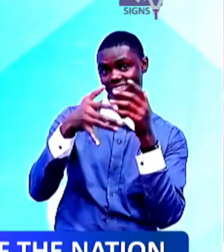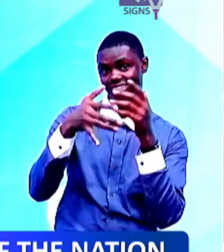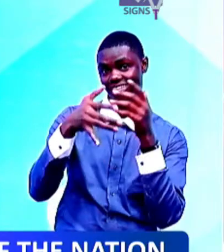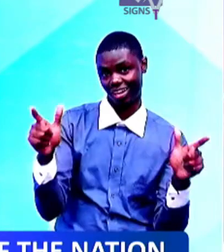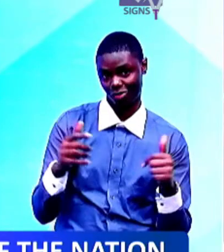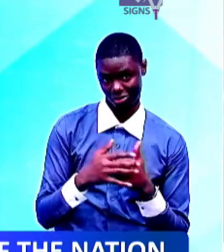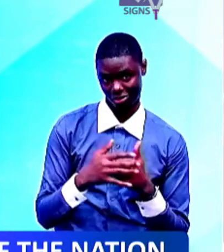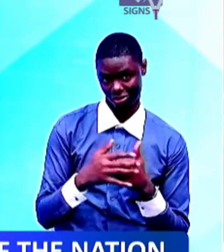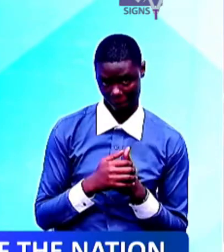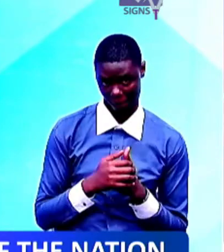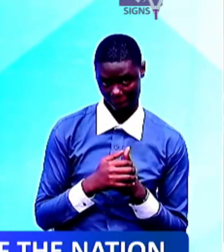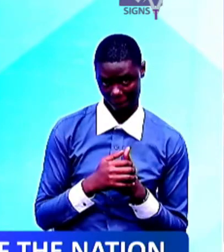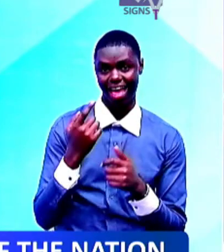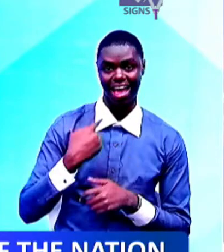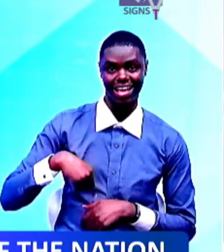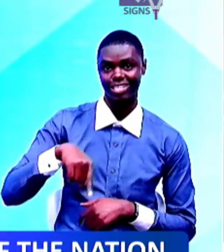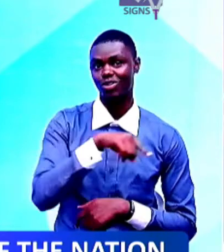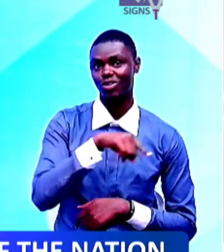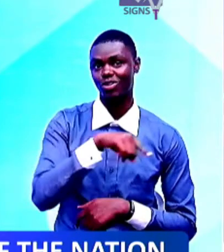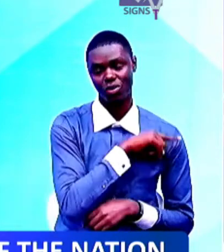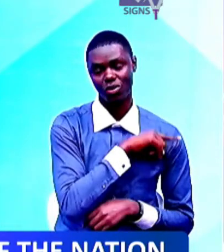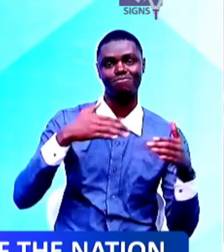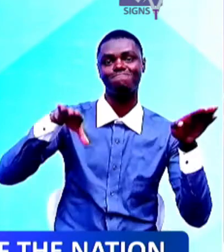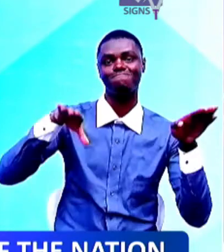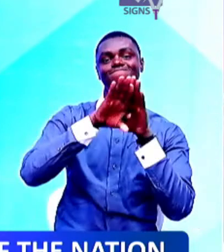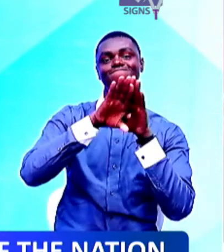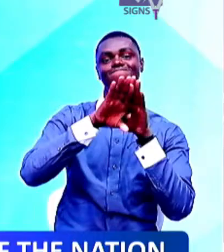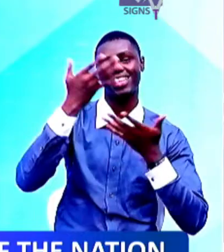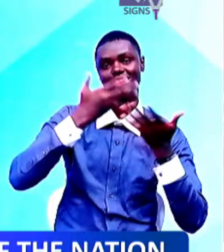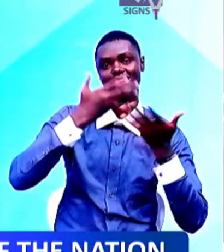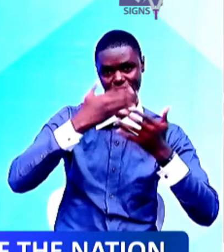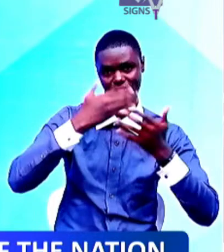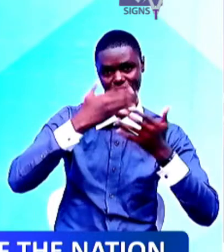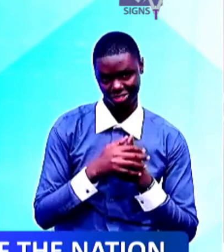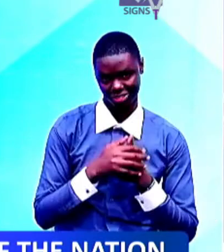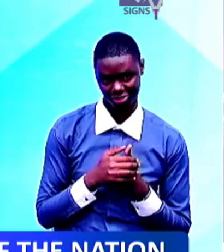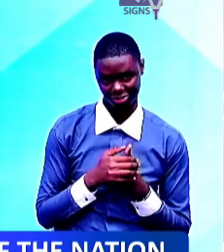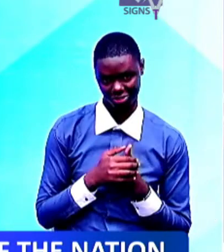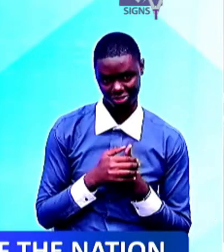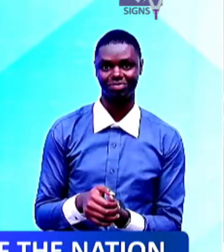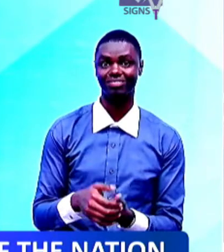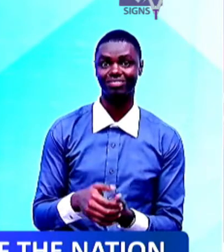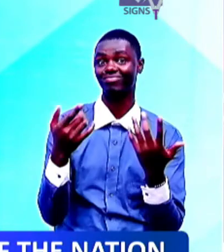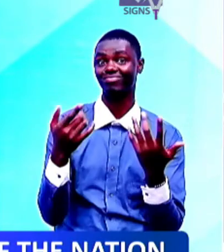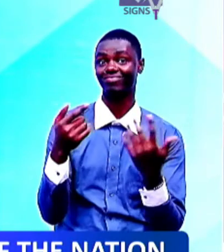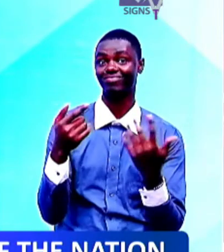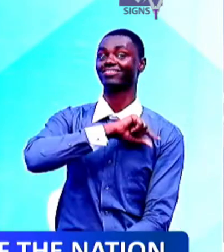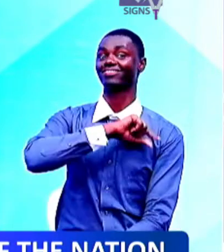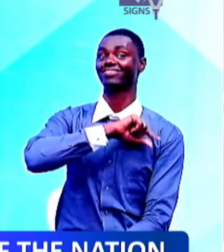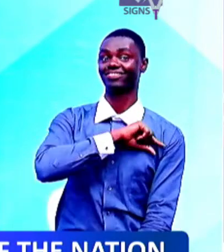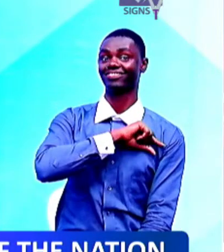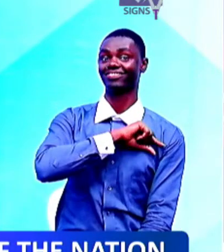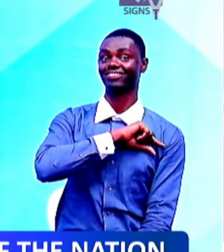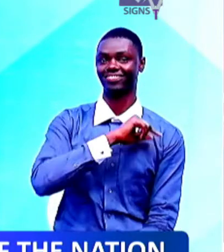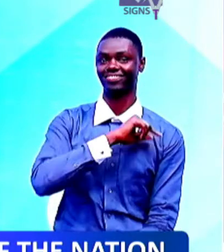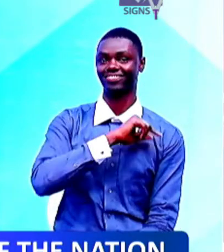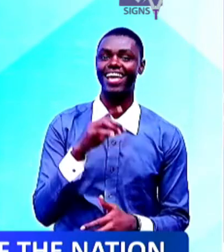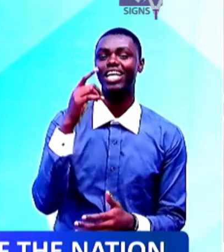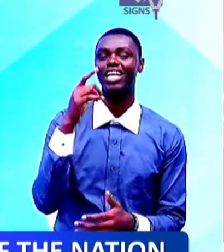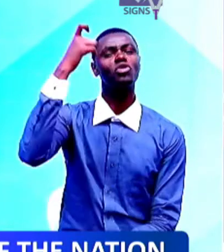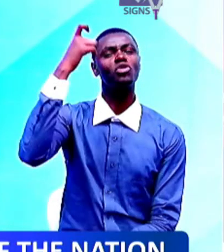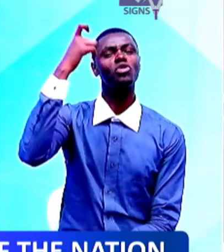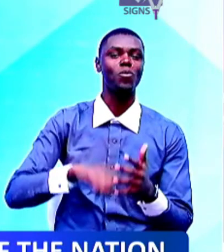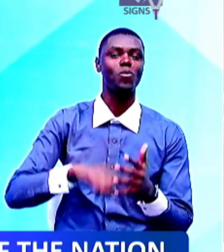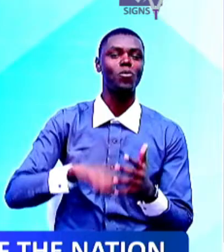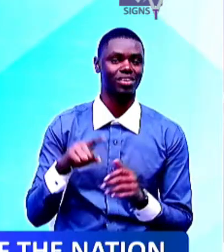language as we are winding up the conversation this morning. Mr. Maina, what is your dream